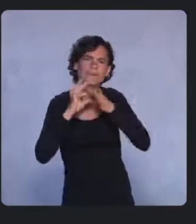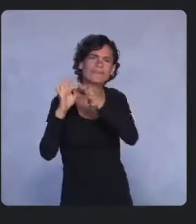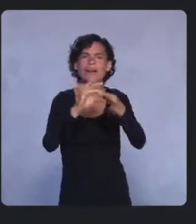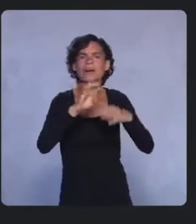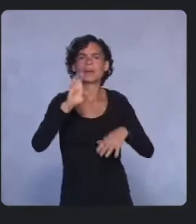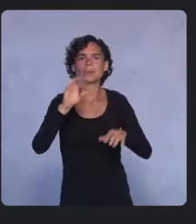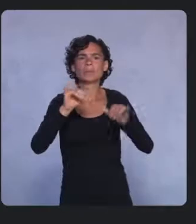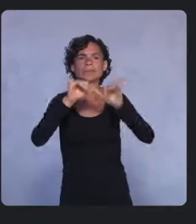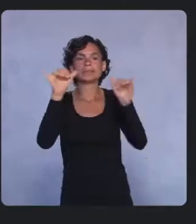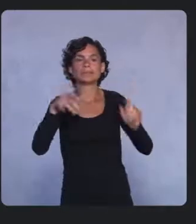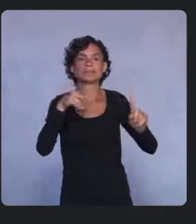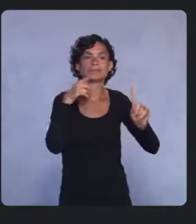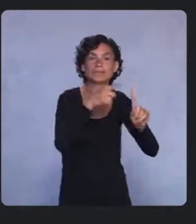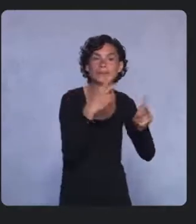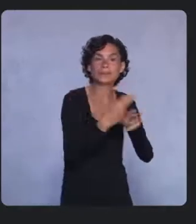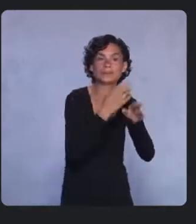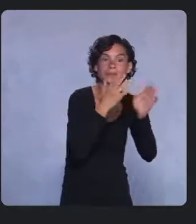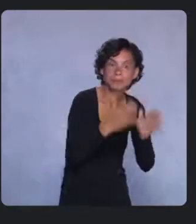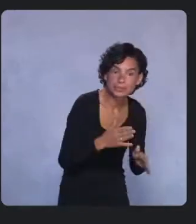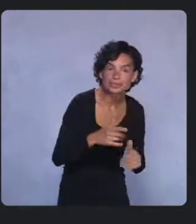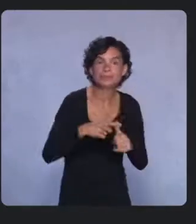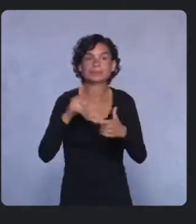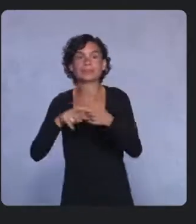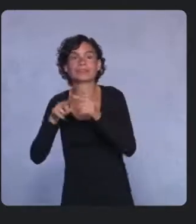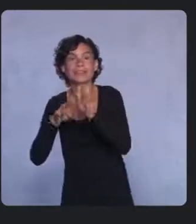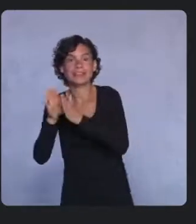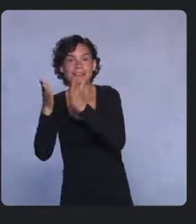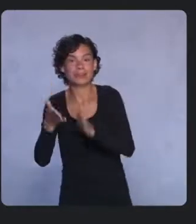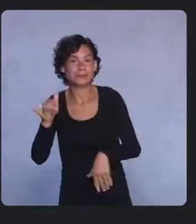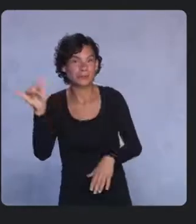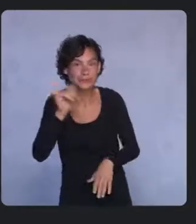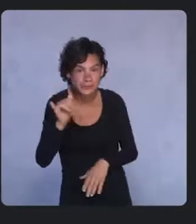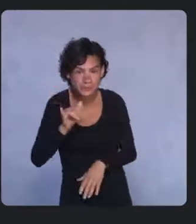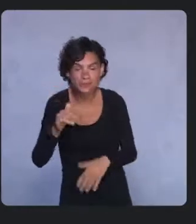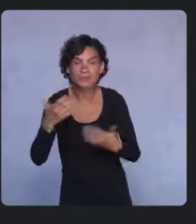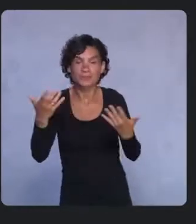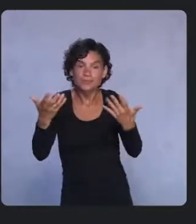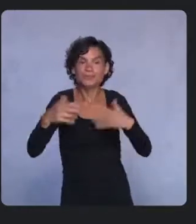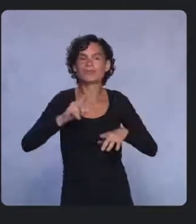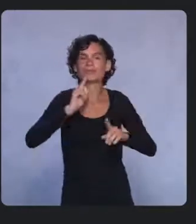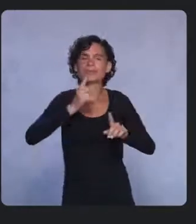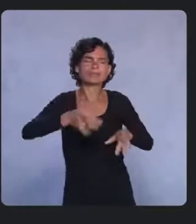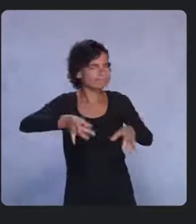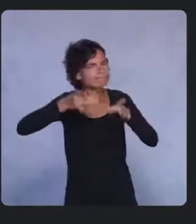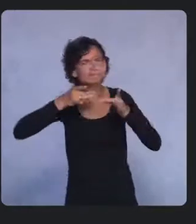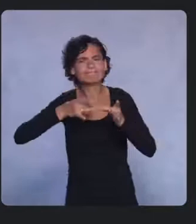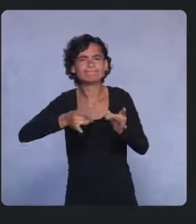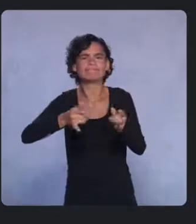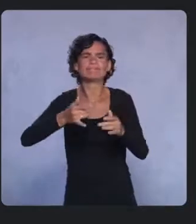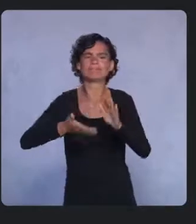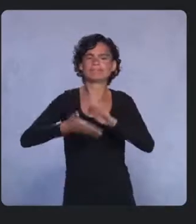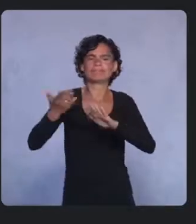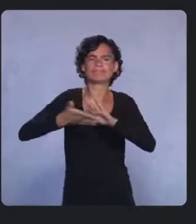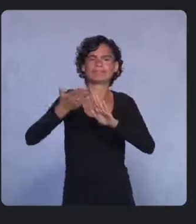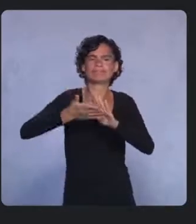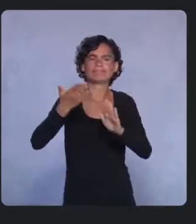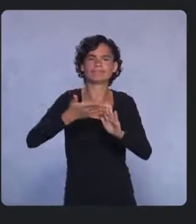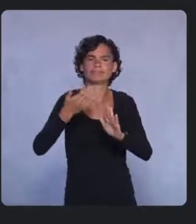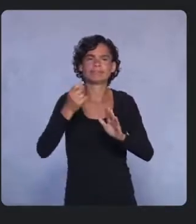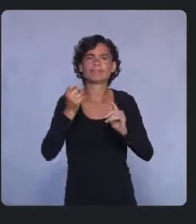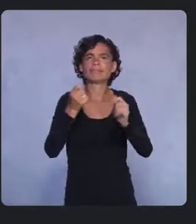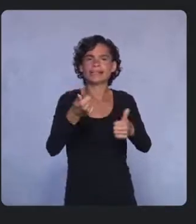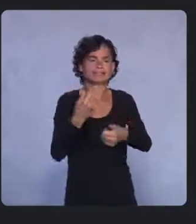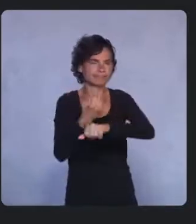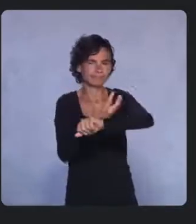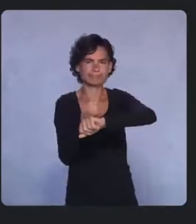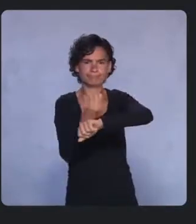developers. We work closely to optimize the performance, meaning better responsiveness and longer battery life. You